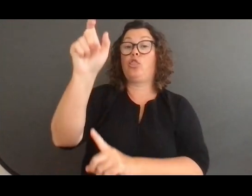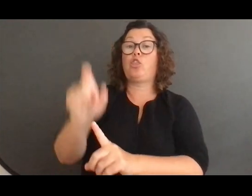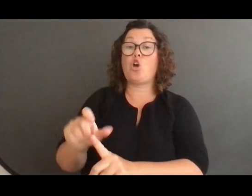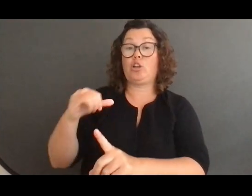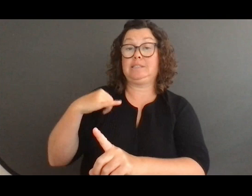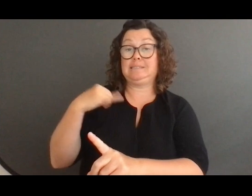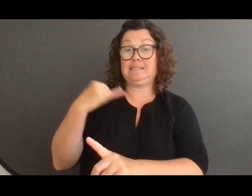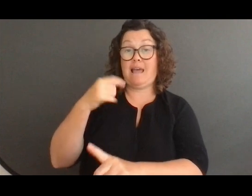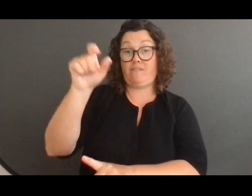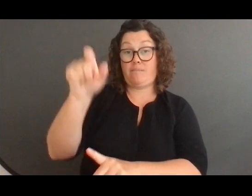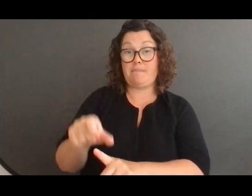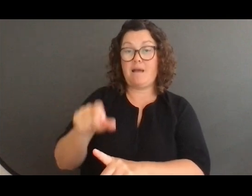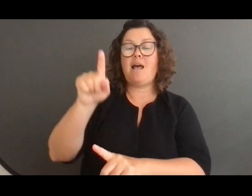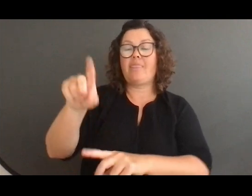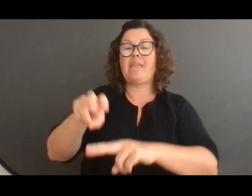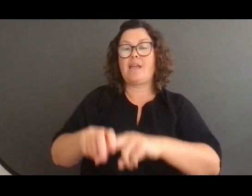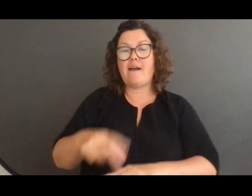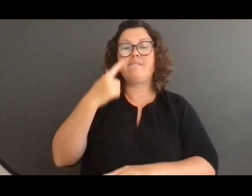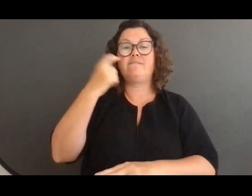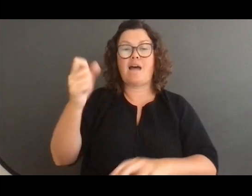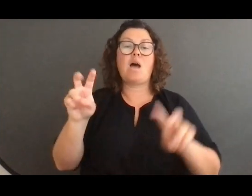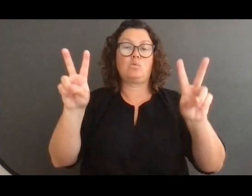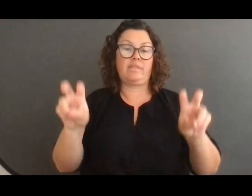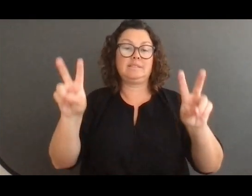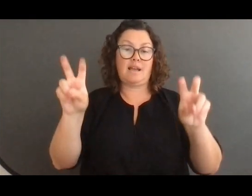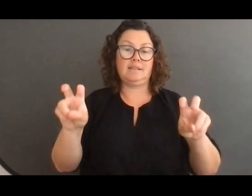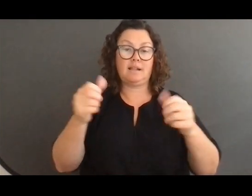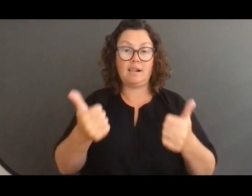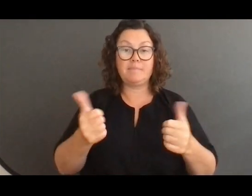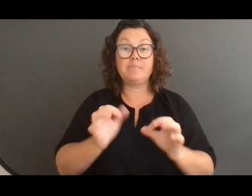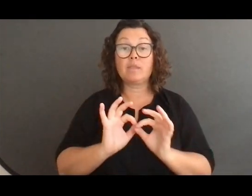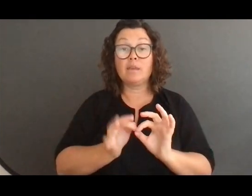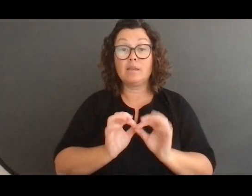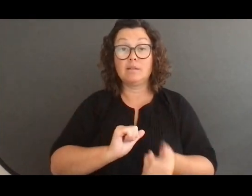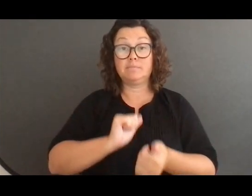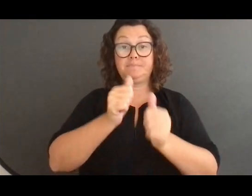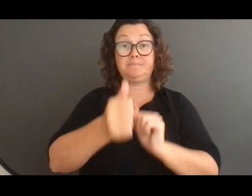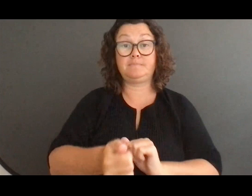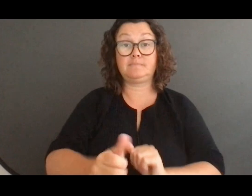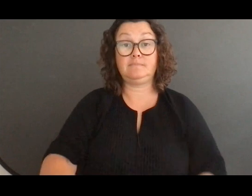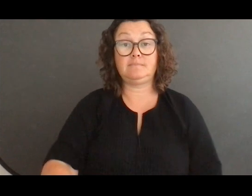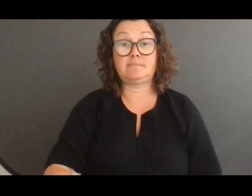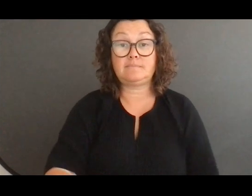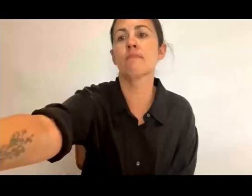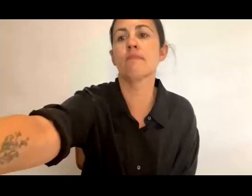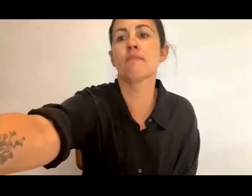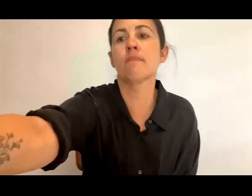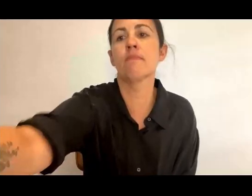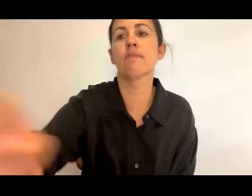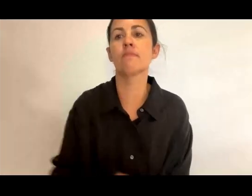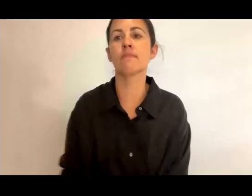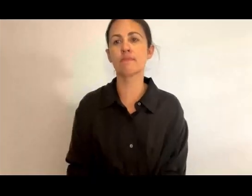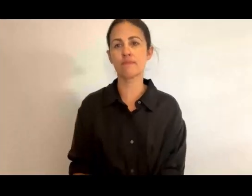a title that was an equivalent expression of her concept, but from a Tau Māori perspective.